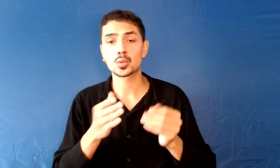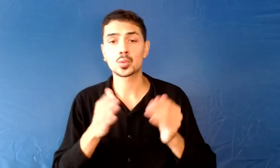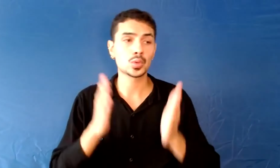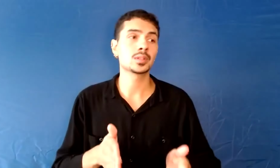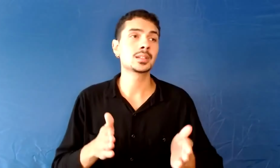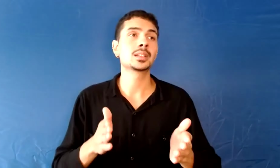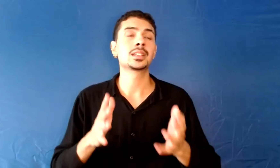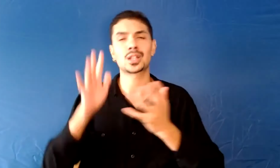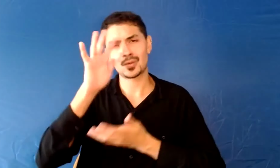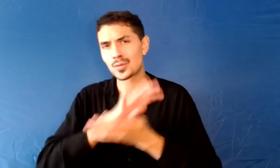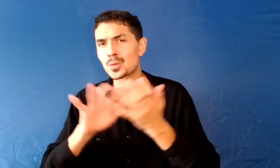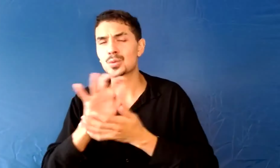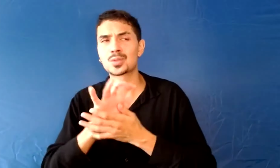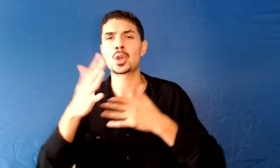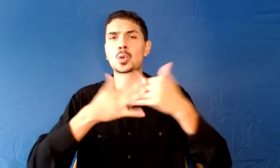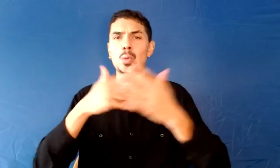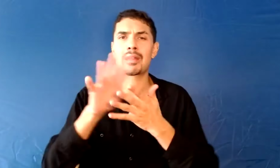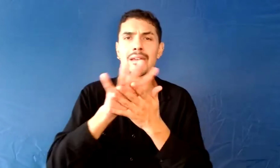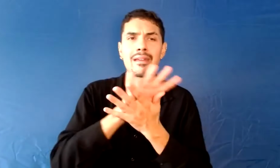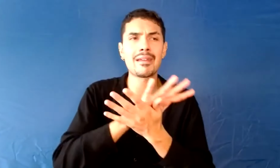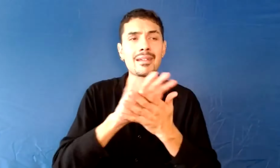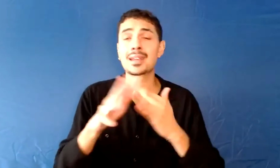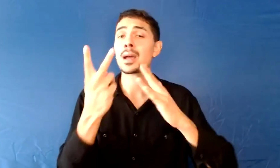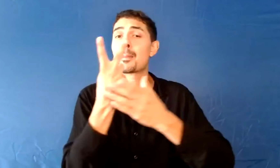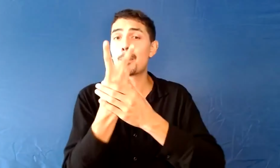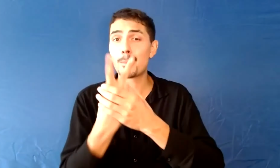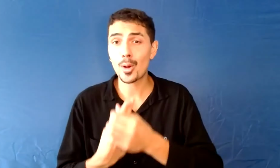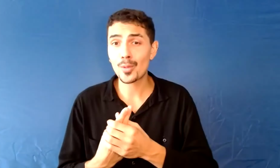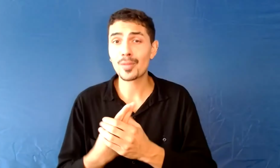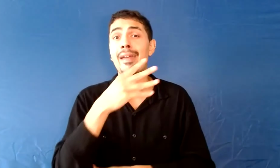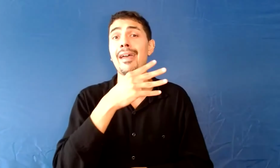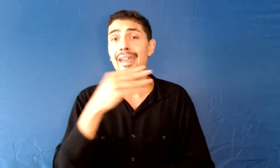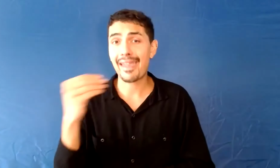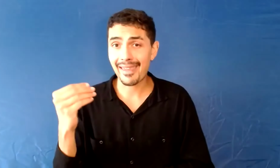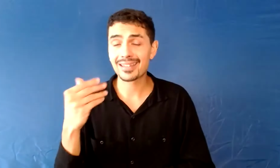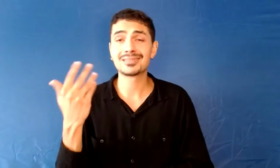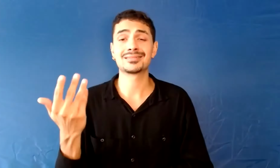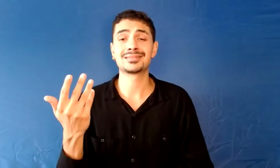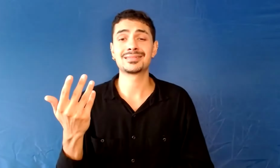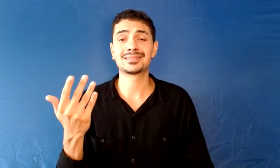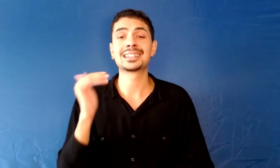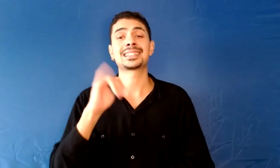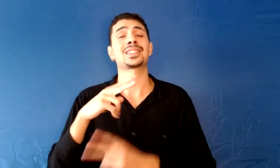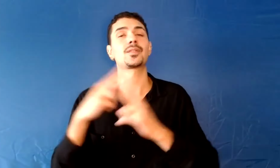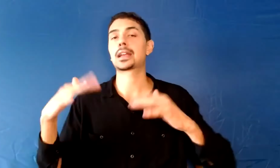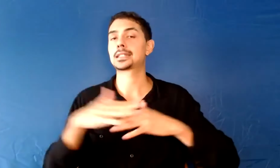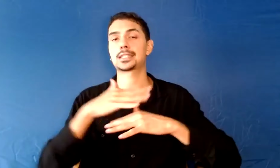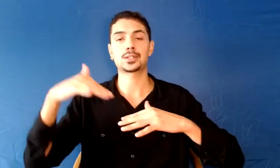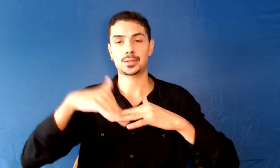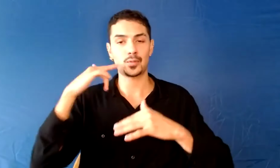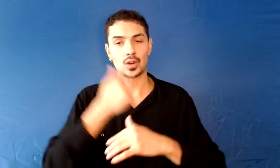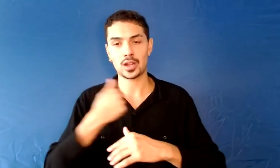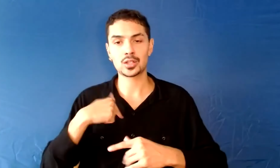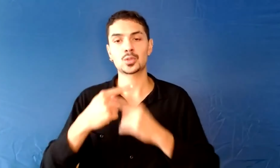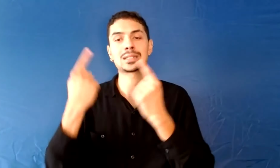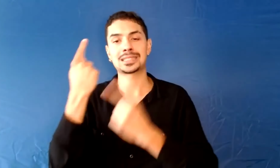it, there could be both and. And that is so indigenous for us to consider the both and through compassion and